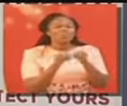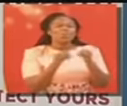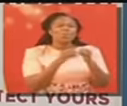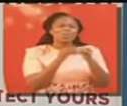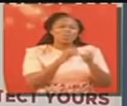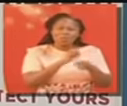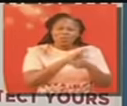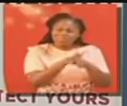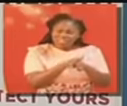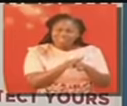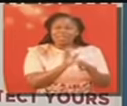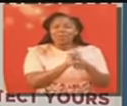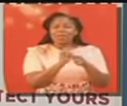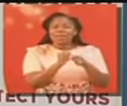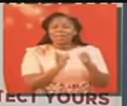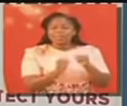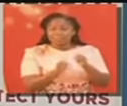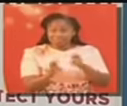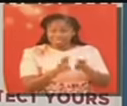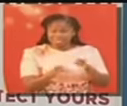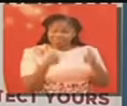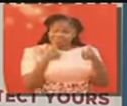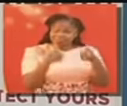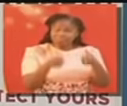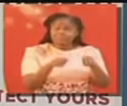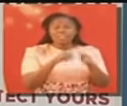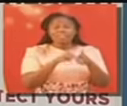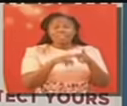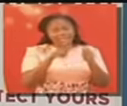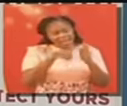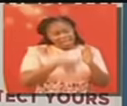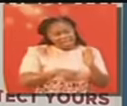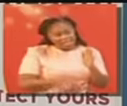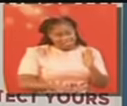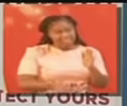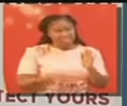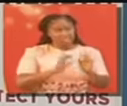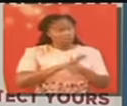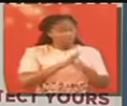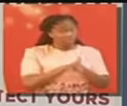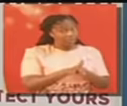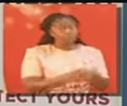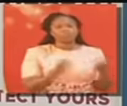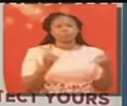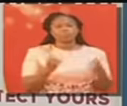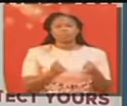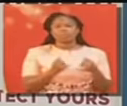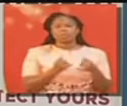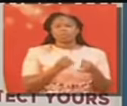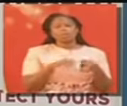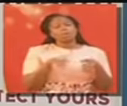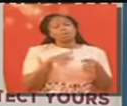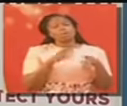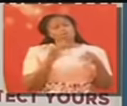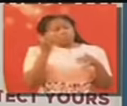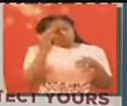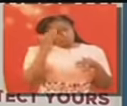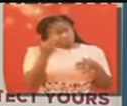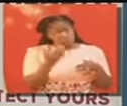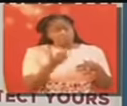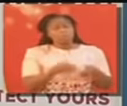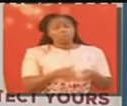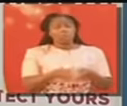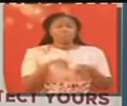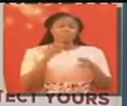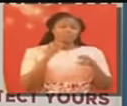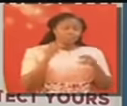ad nauseum in the various press conferences, expressing concern about the levels of movement that would have occurred after